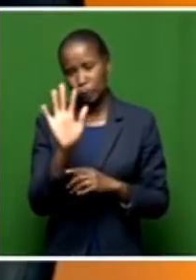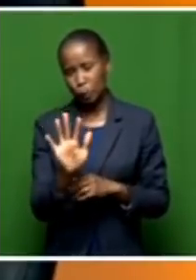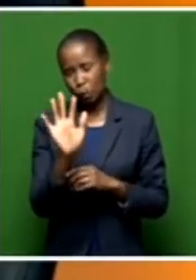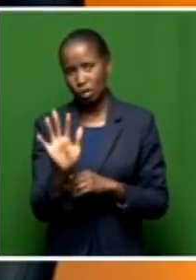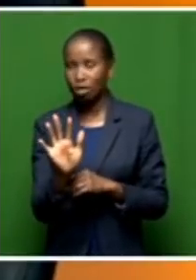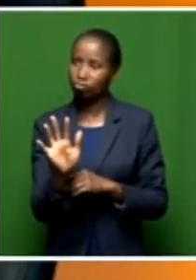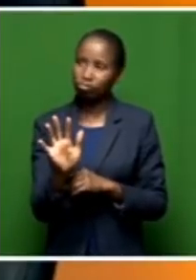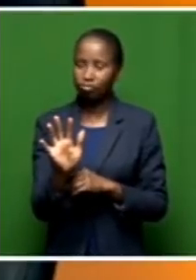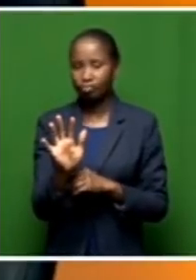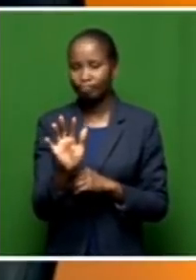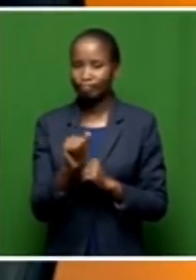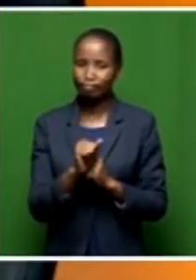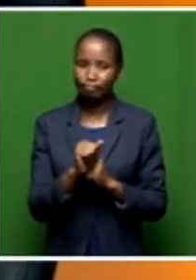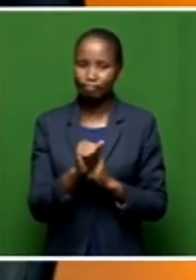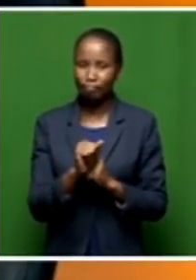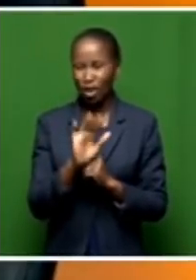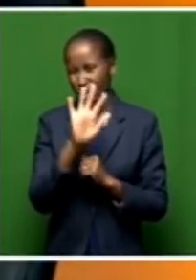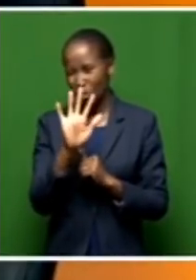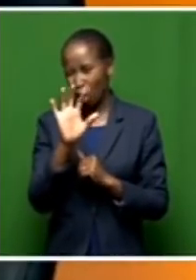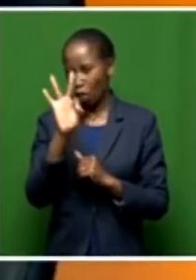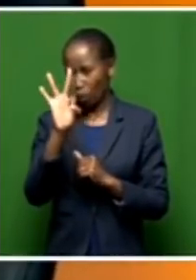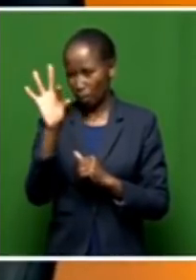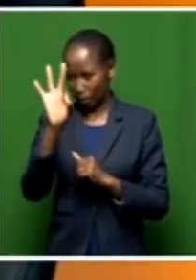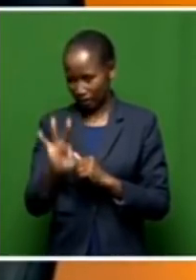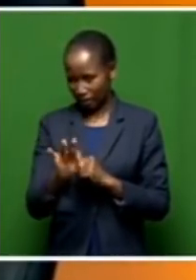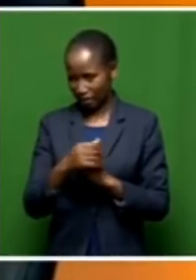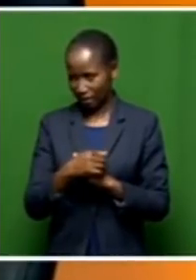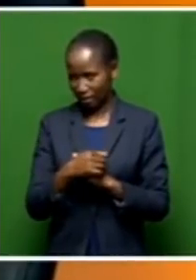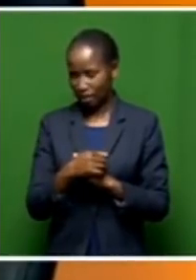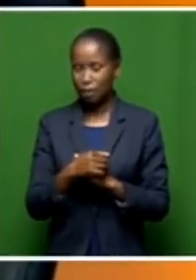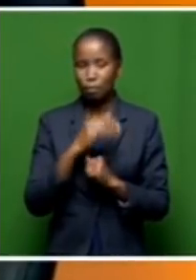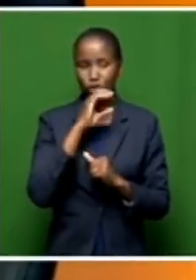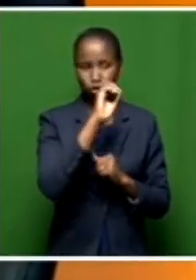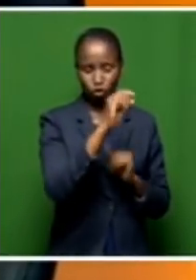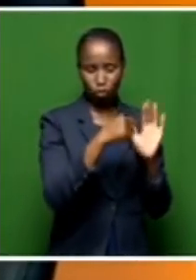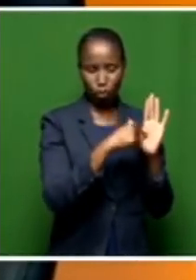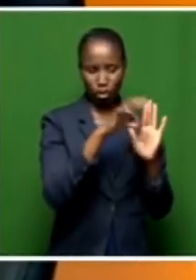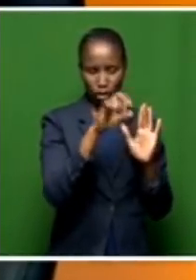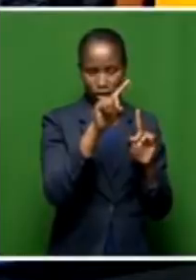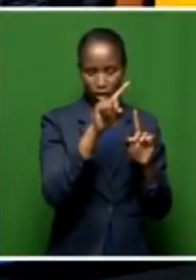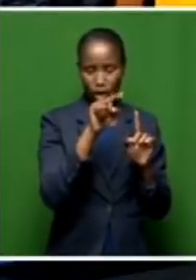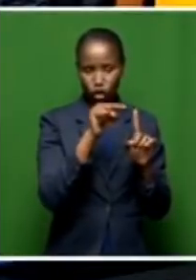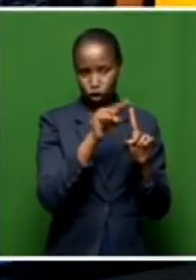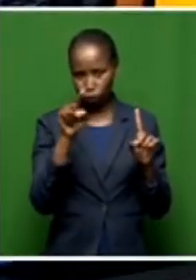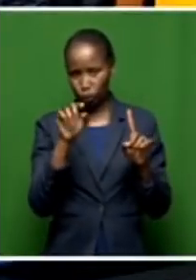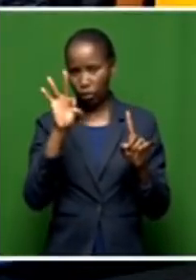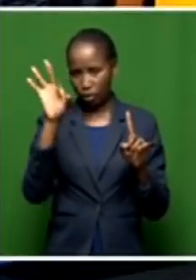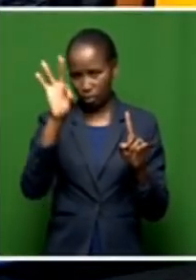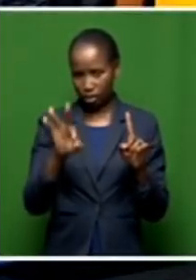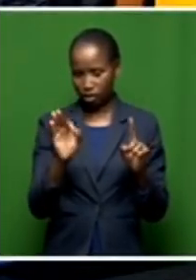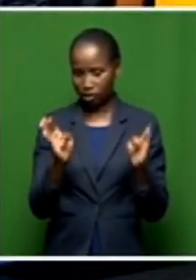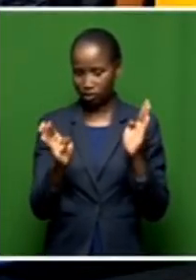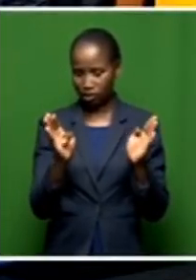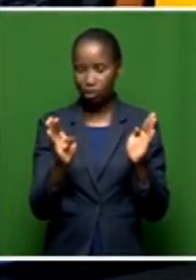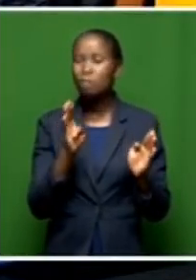3%. So 0.3 to about 3%. But where does that usually come in? Is it where do you usually